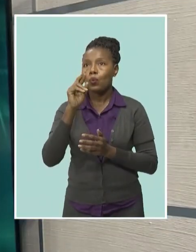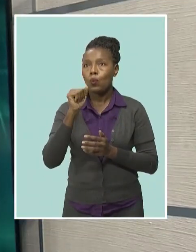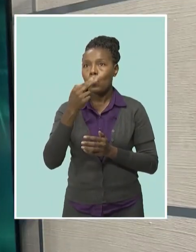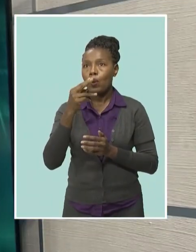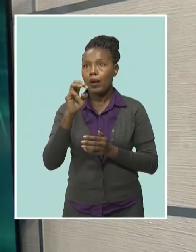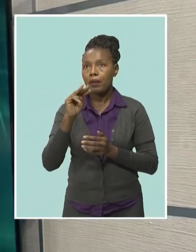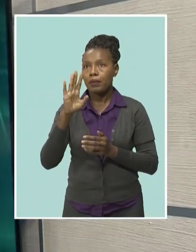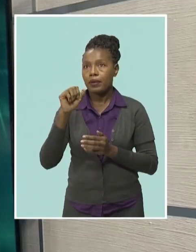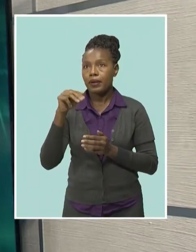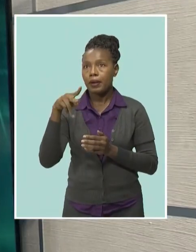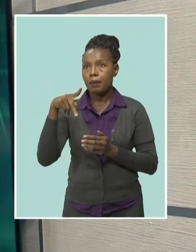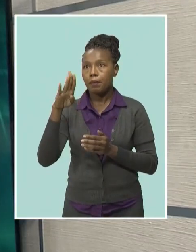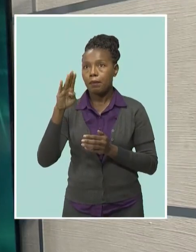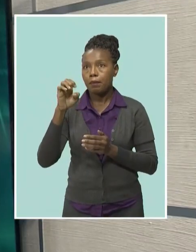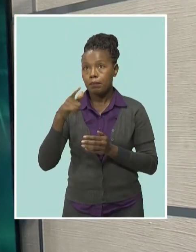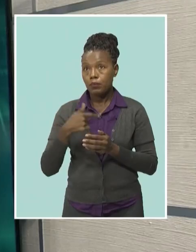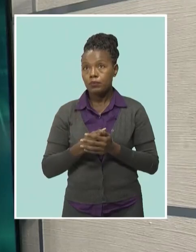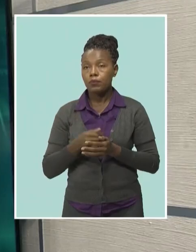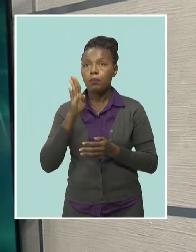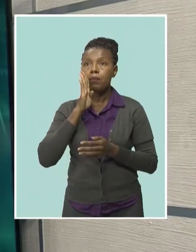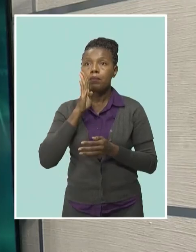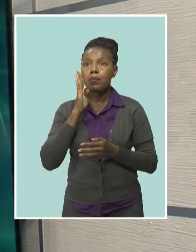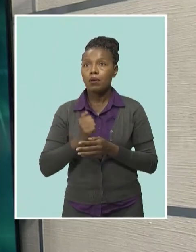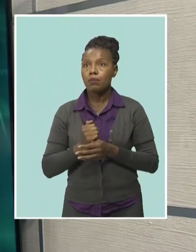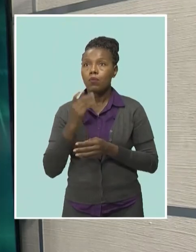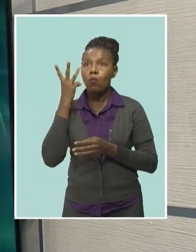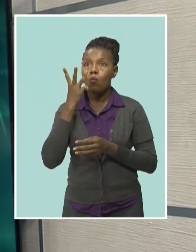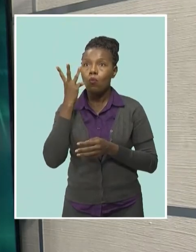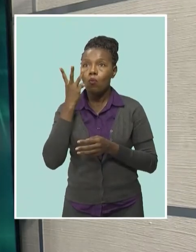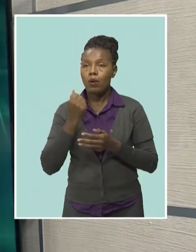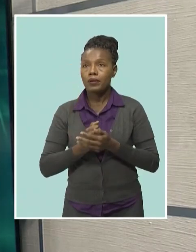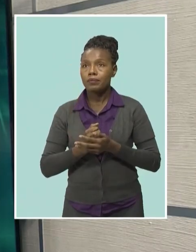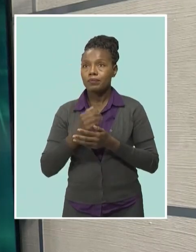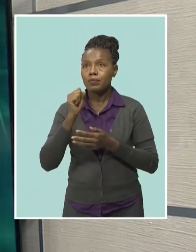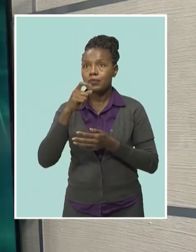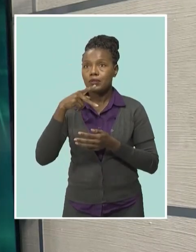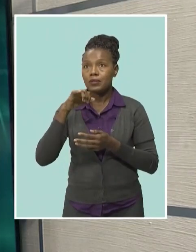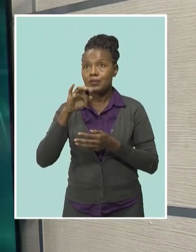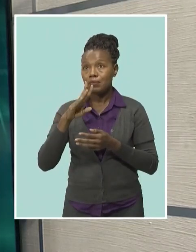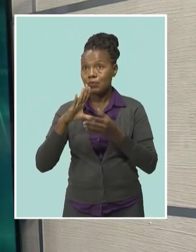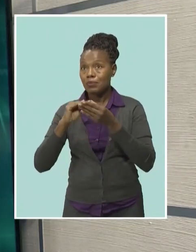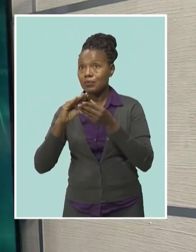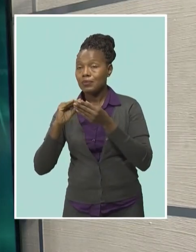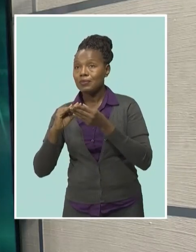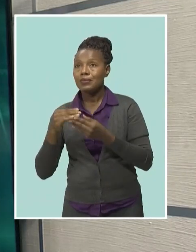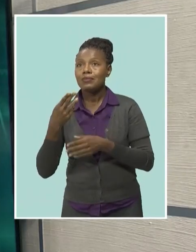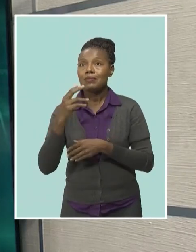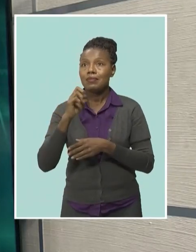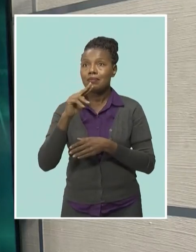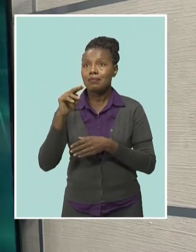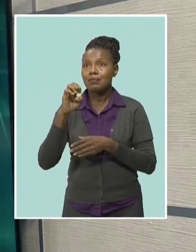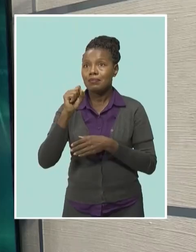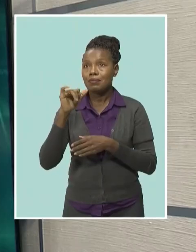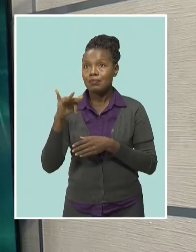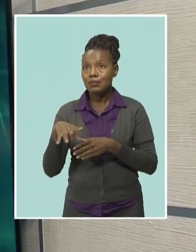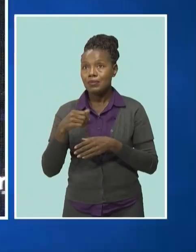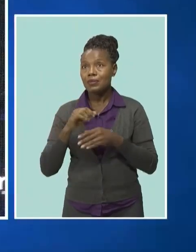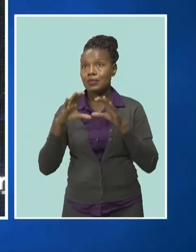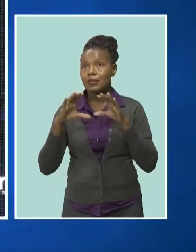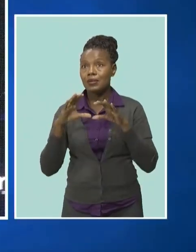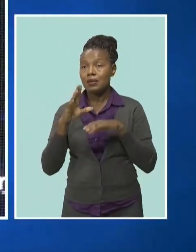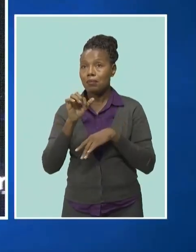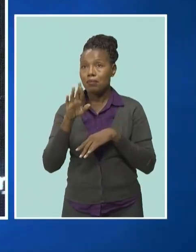divisional manager for beer, wine, spirits and tobacco at Bryden Stokes, says the show and Hennessy brand go well together.